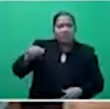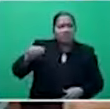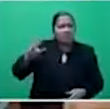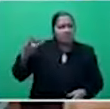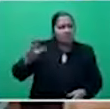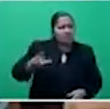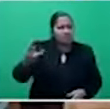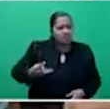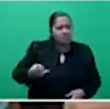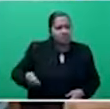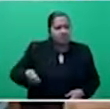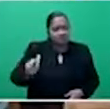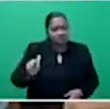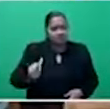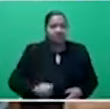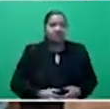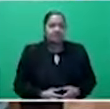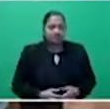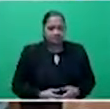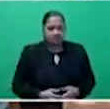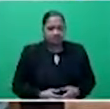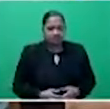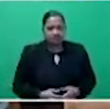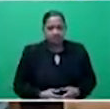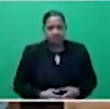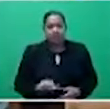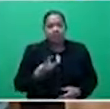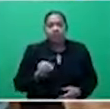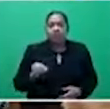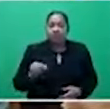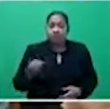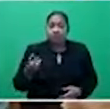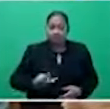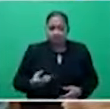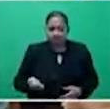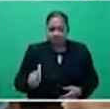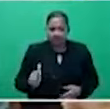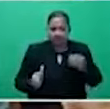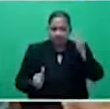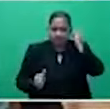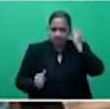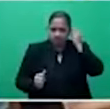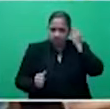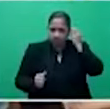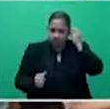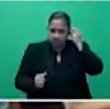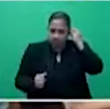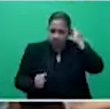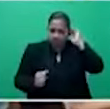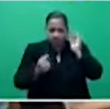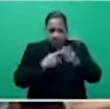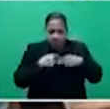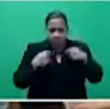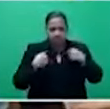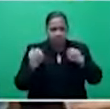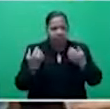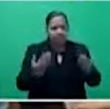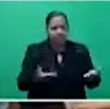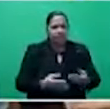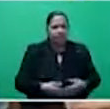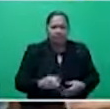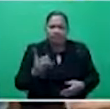2013 allowance, right? Yeah. The 2013 allowance. So we're just bringing that into alignment. And somebody was questioning, I don't know whether